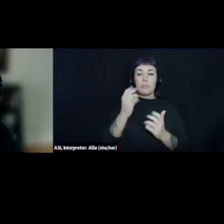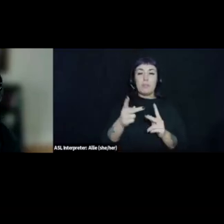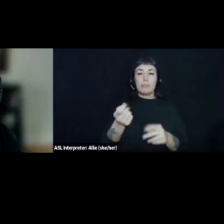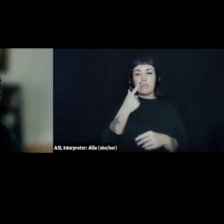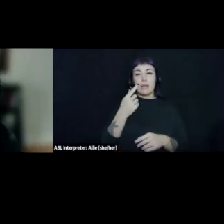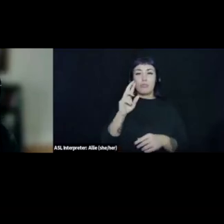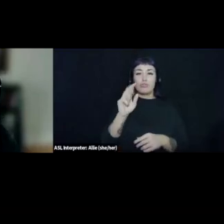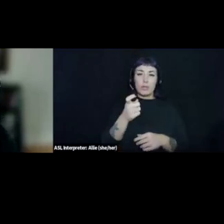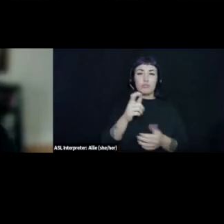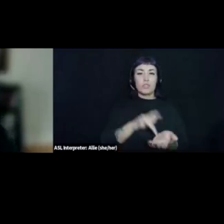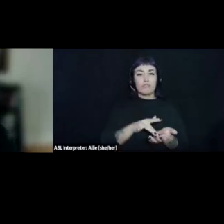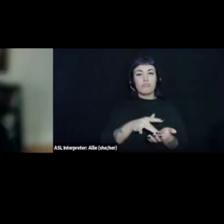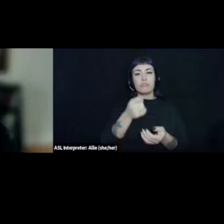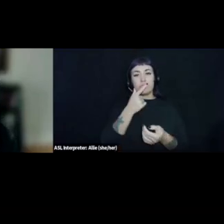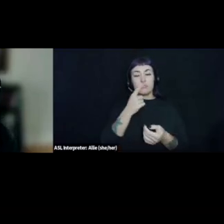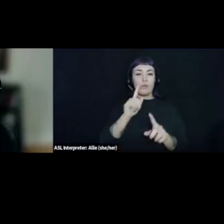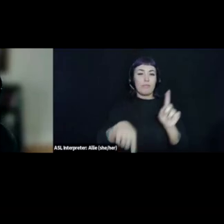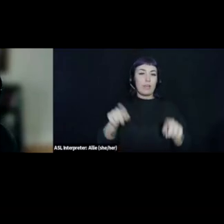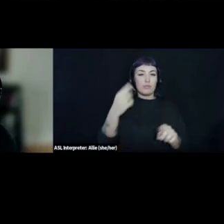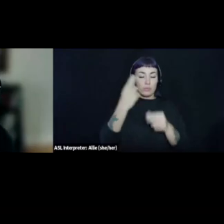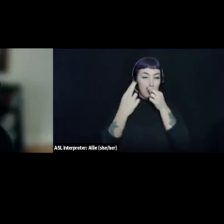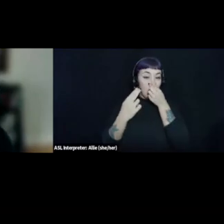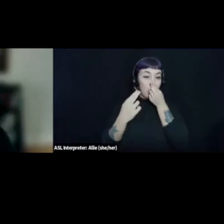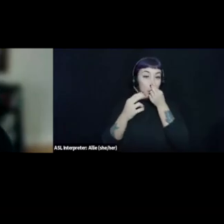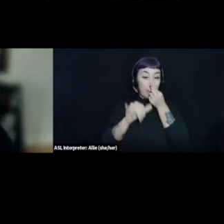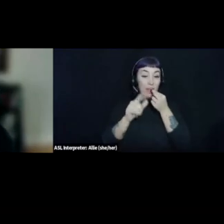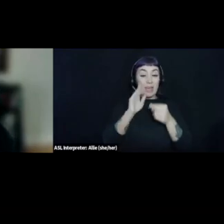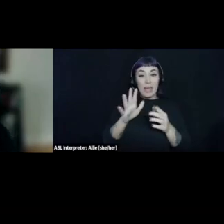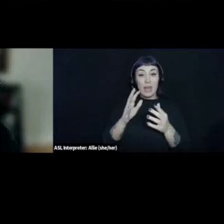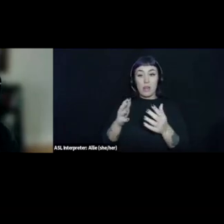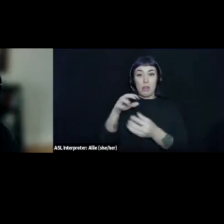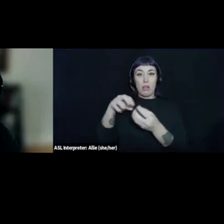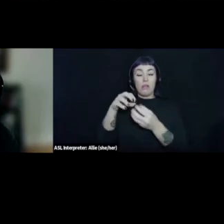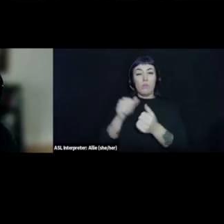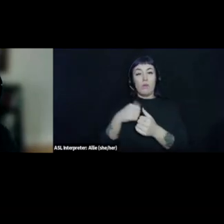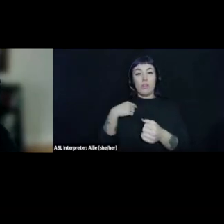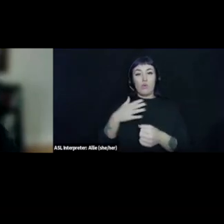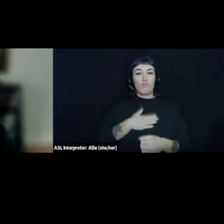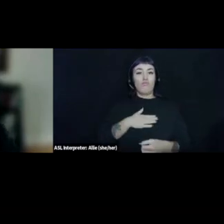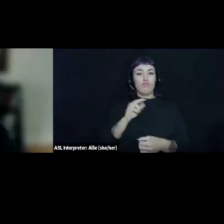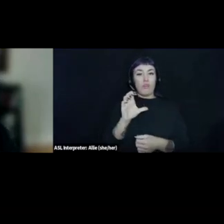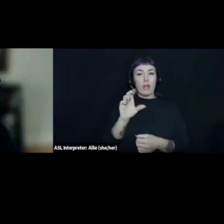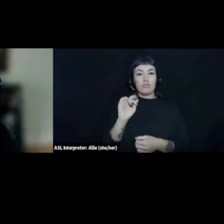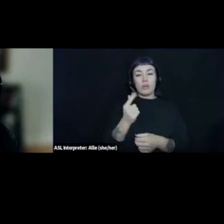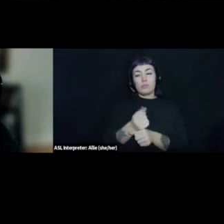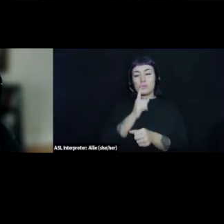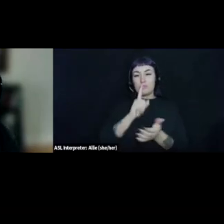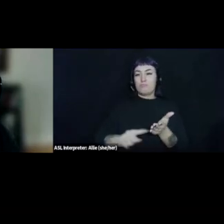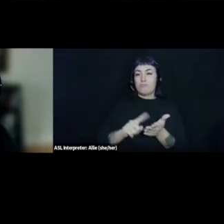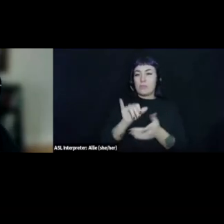prescription drugs for various purposes, right? And those can interact with recreational drugs. So make sure you do your research on that as